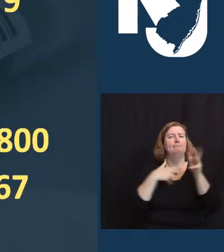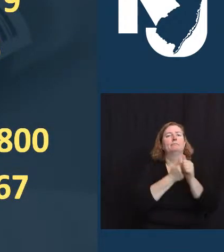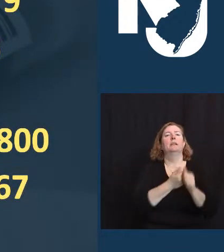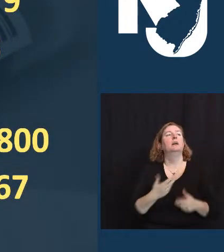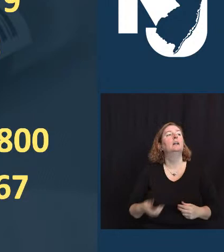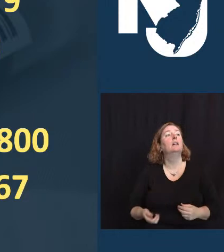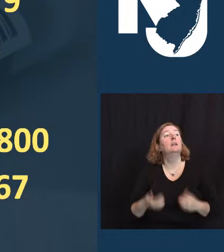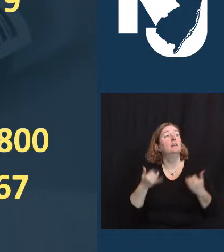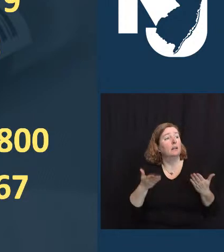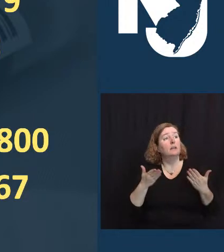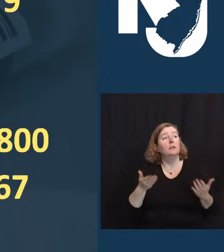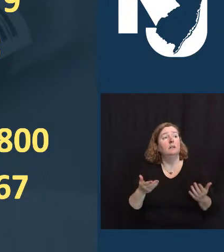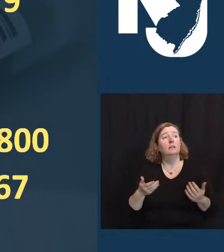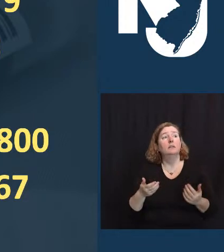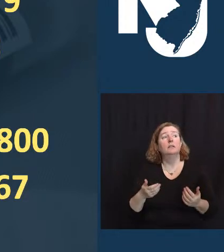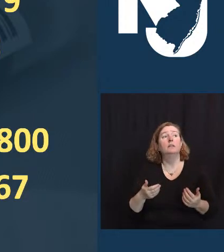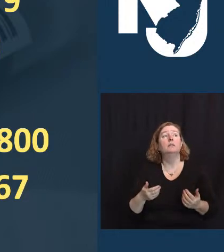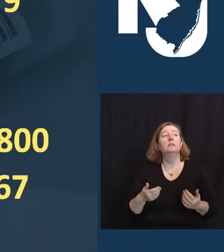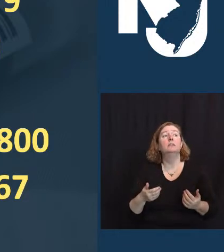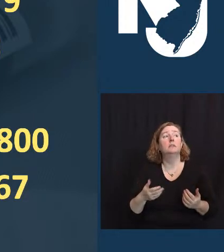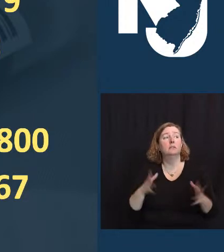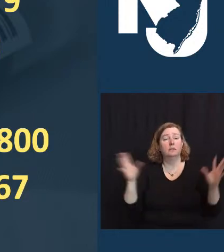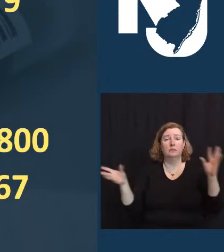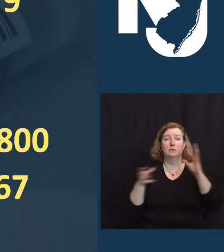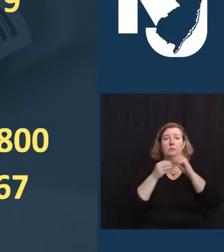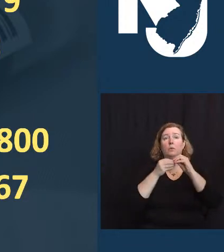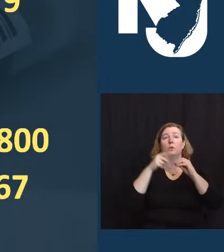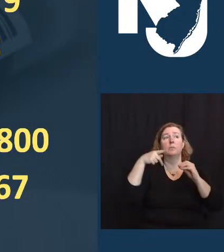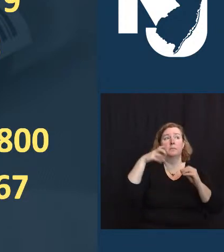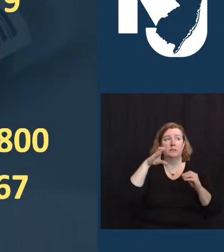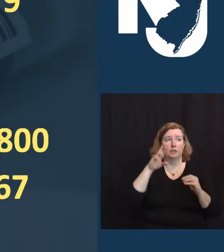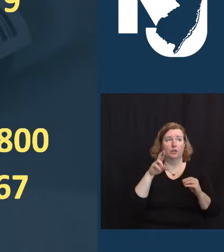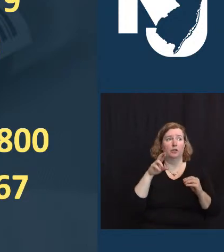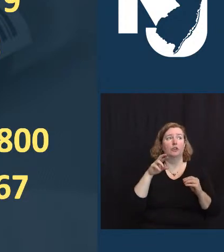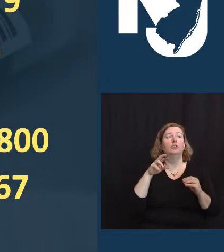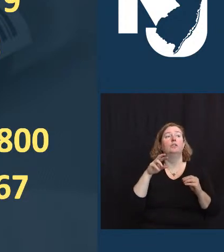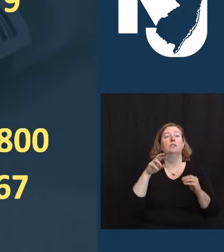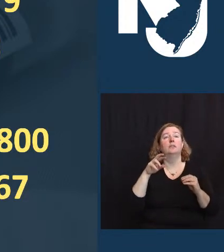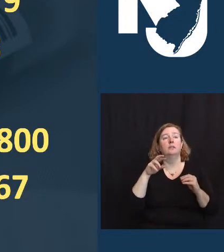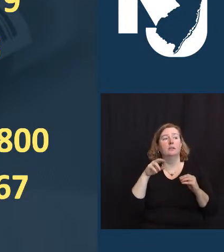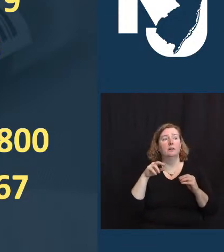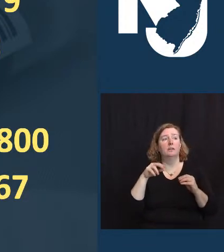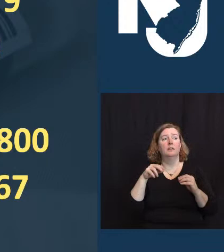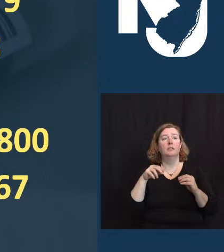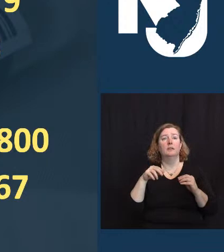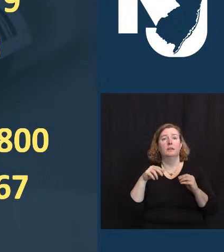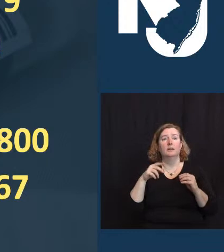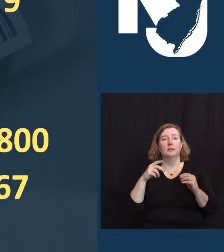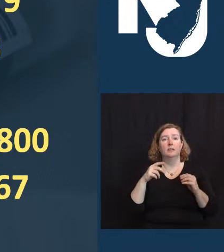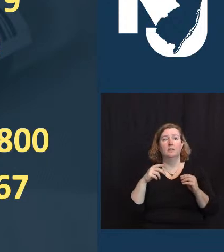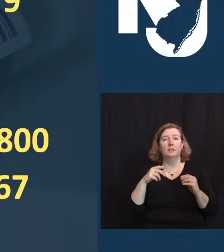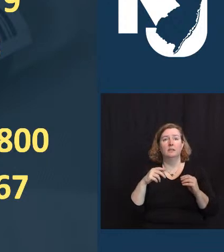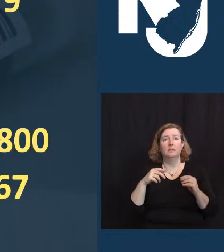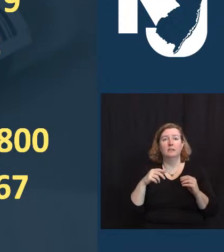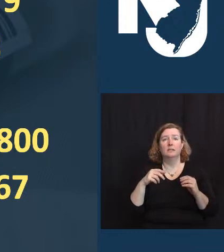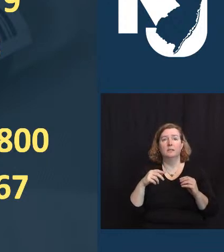and 1,067 presumed positive antigen test results today for a one-day total of